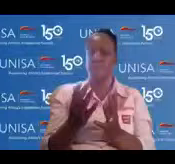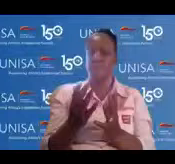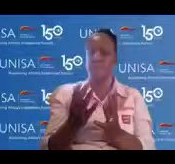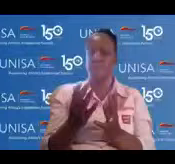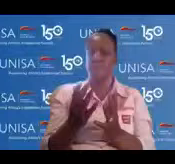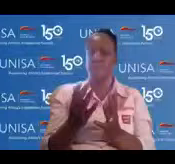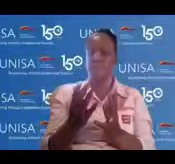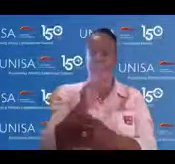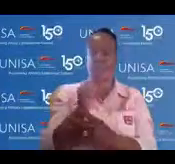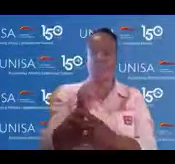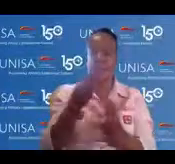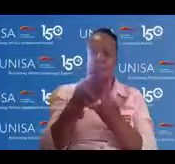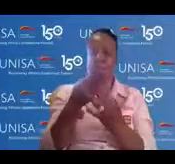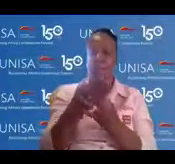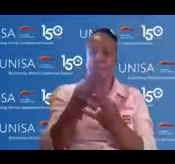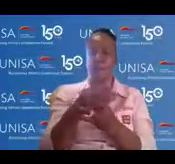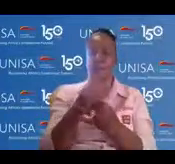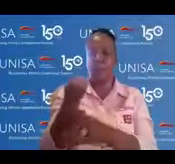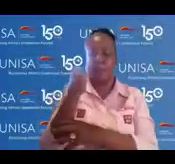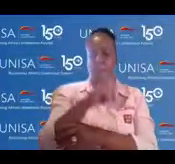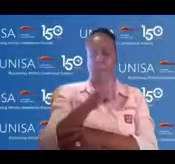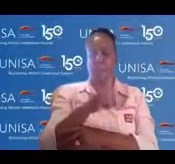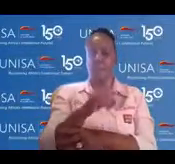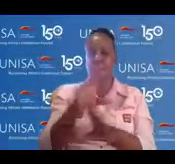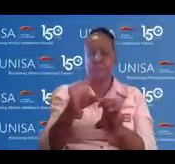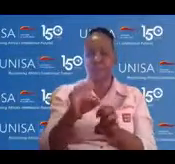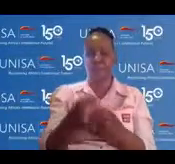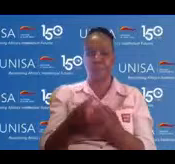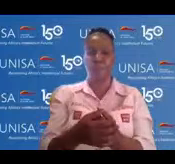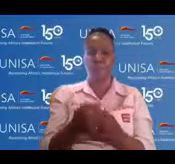it on the day. So let me just show you on this one.